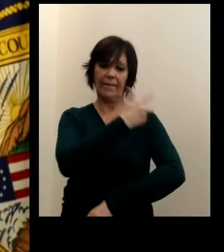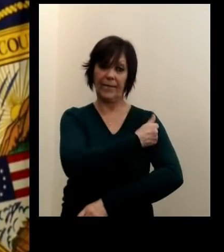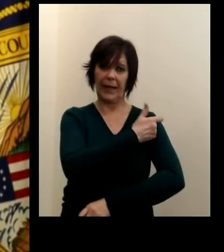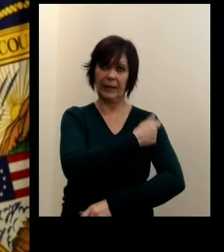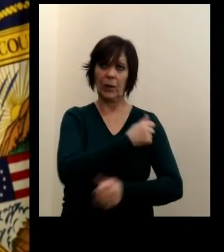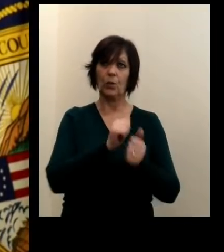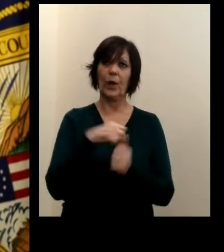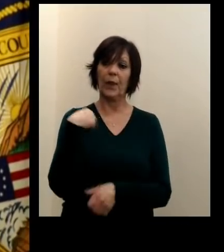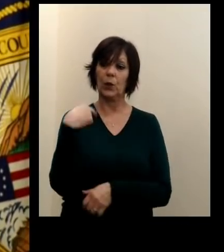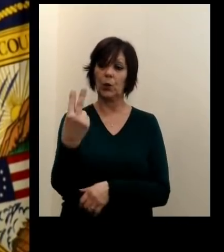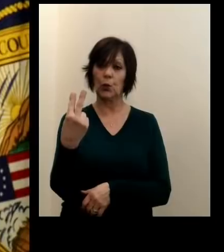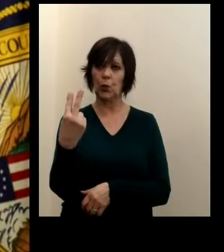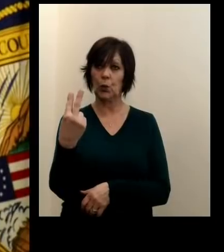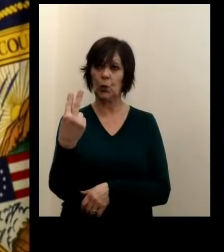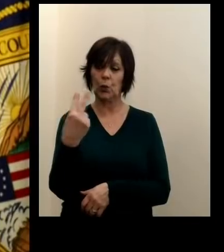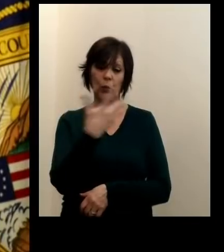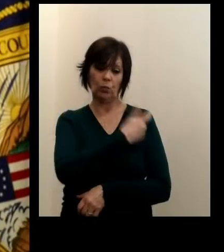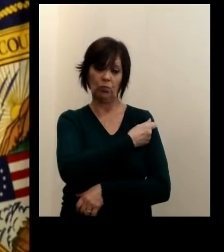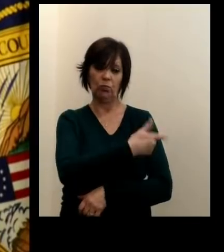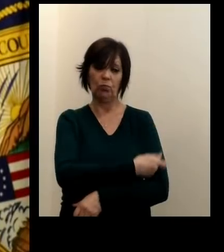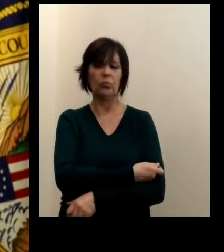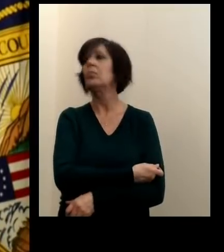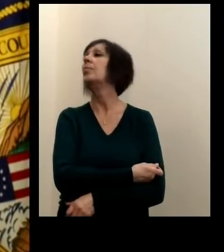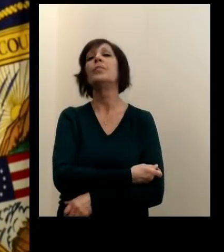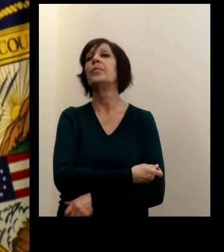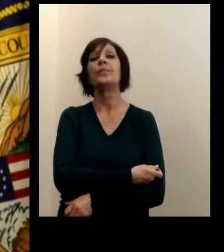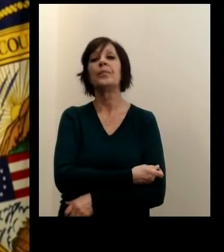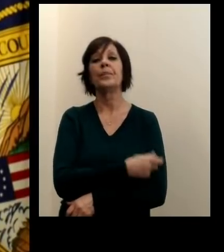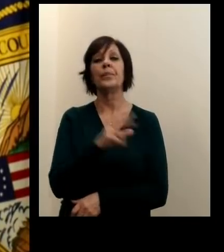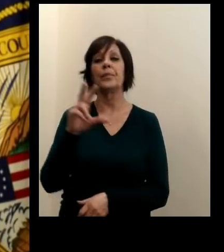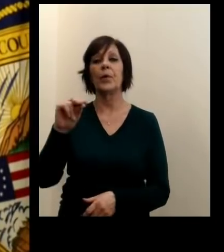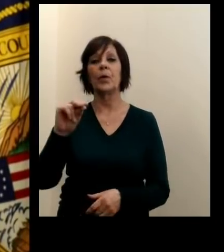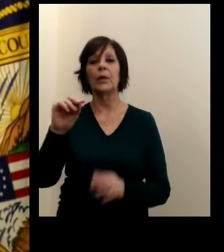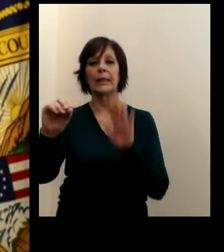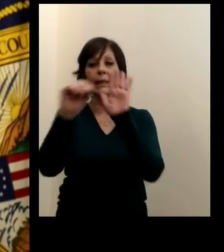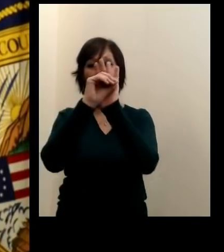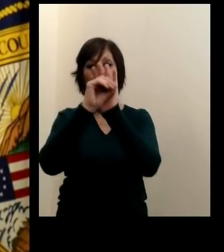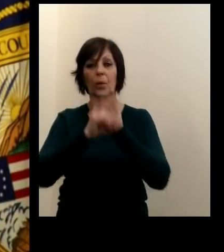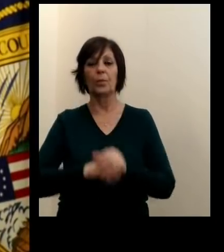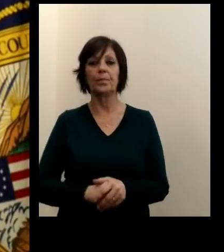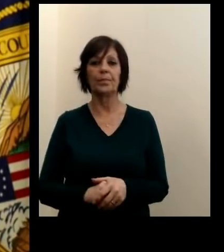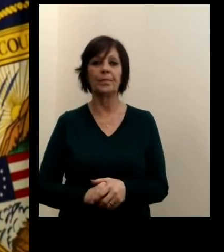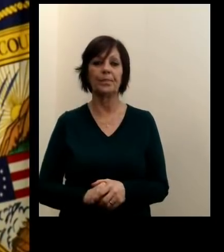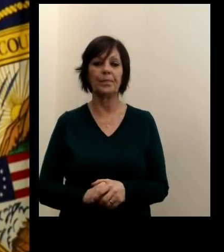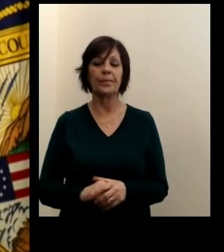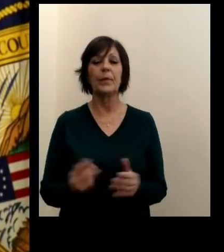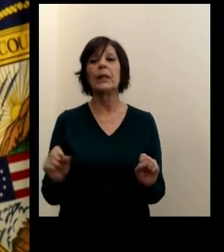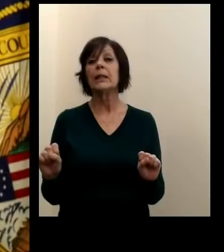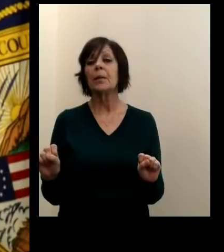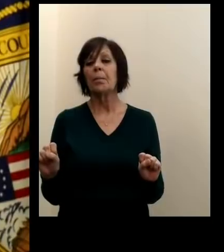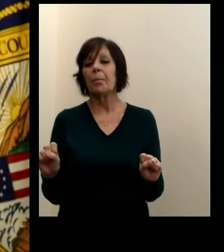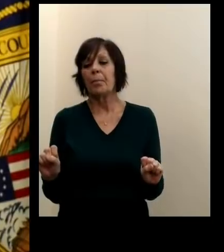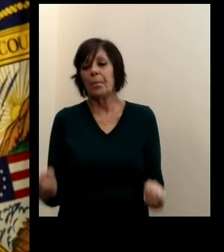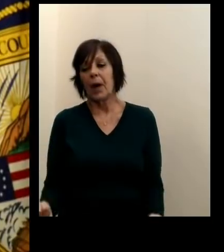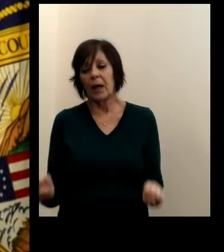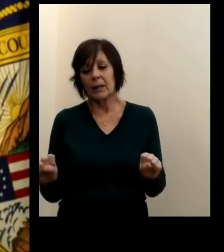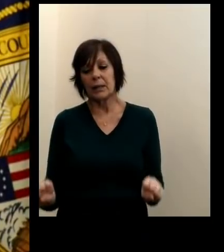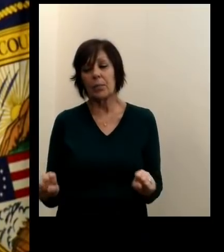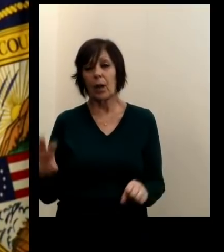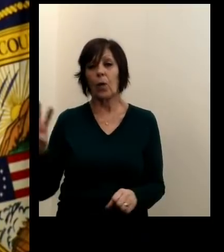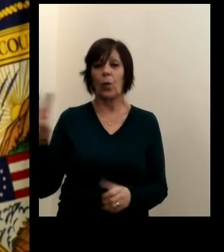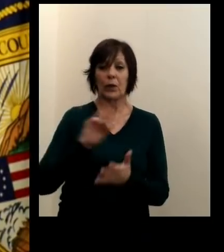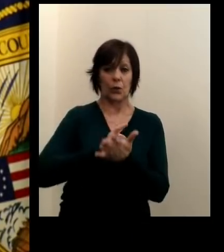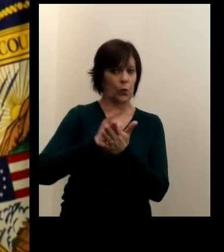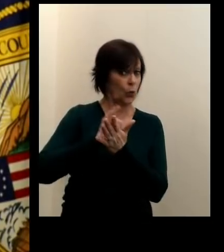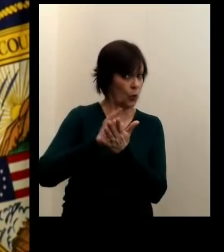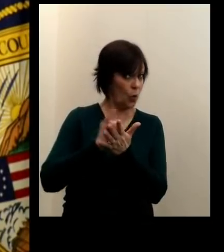2 doses yet? I know as it comes to the county, that's 0. It's possible in the Western New York